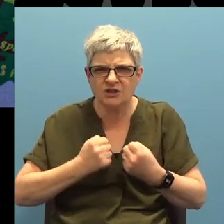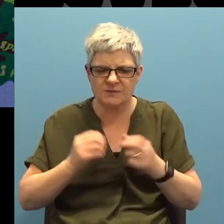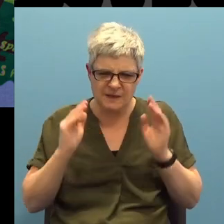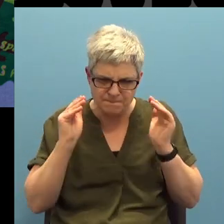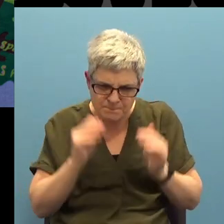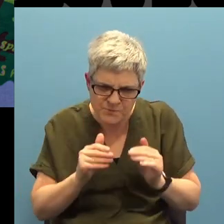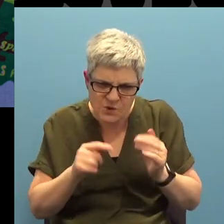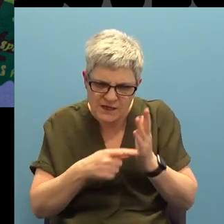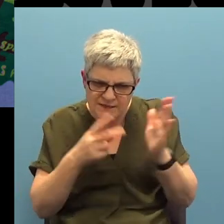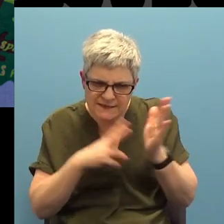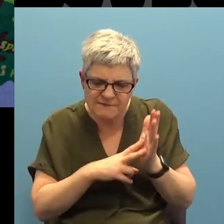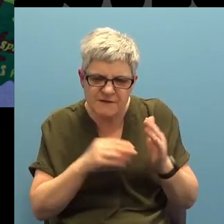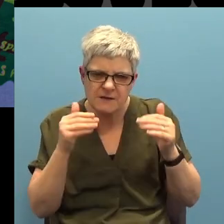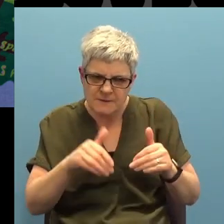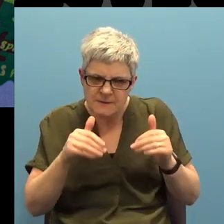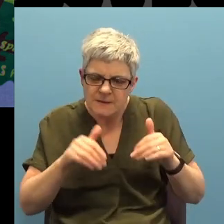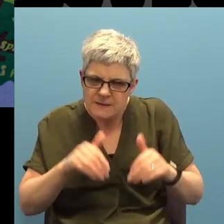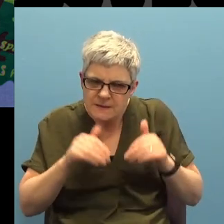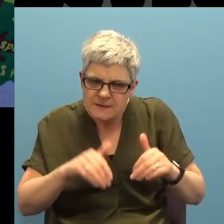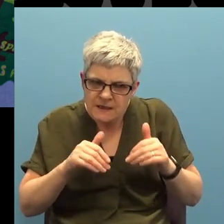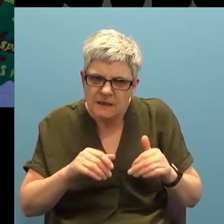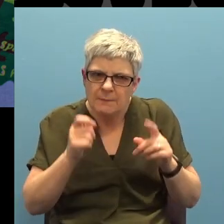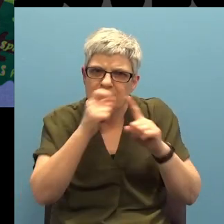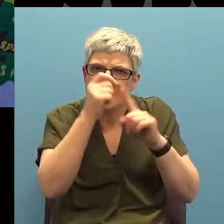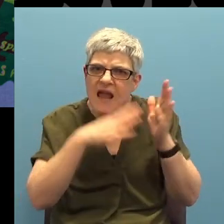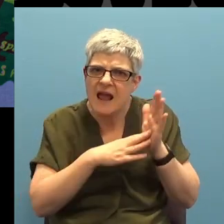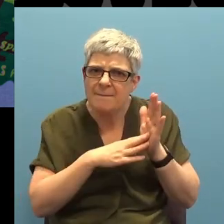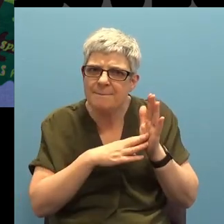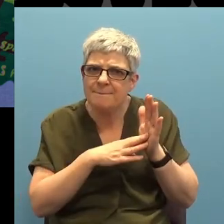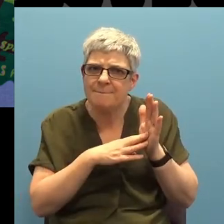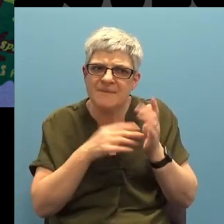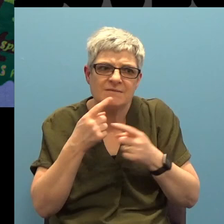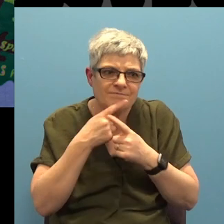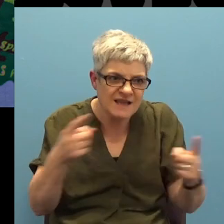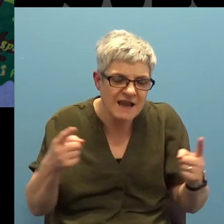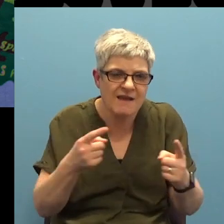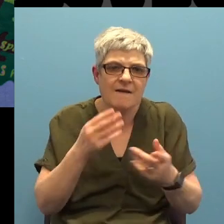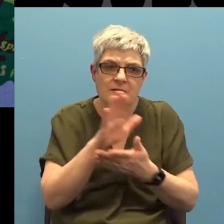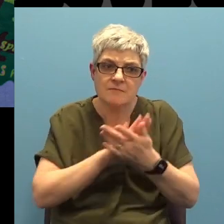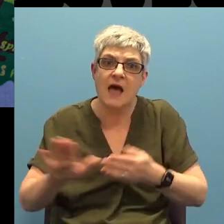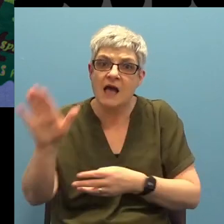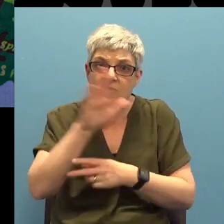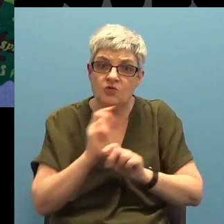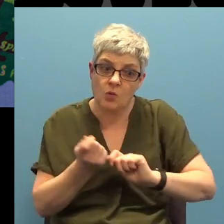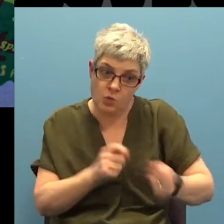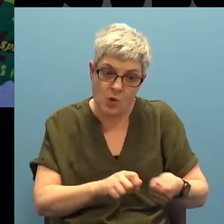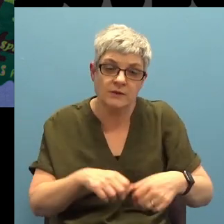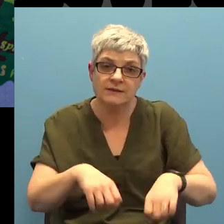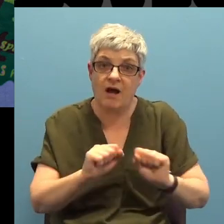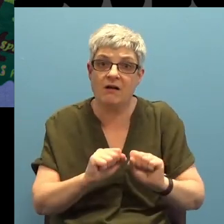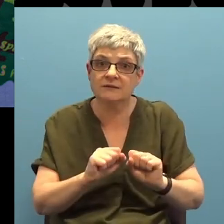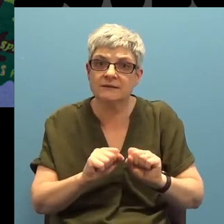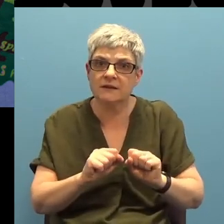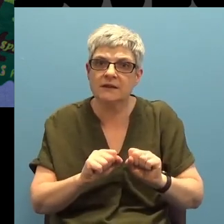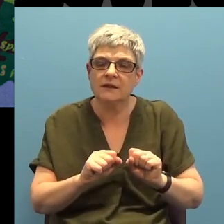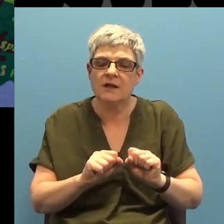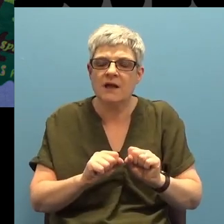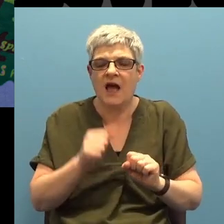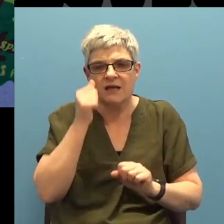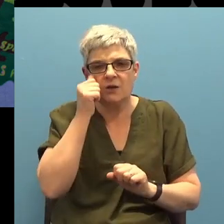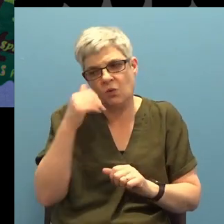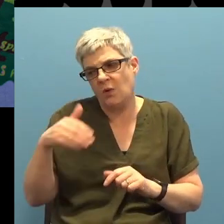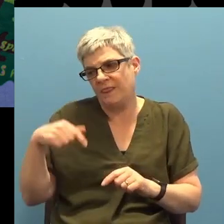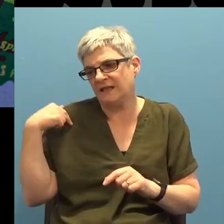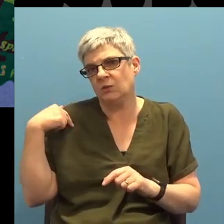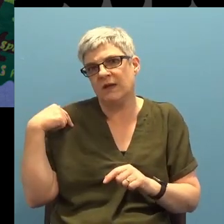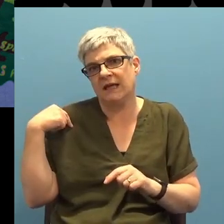parents' house, waiting for the Prime Minister to announce a national lockdown. And I know just this week passed, many of